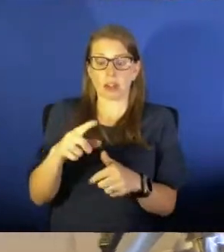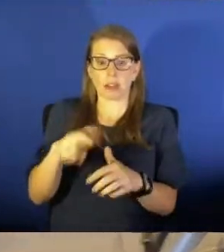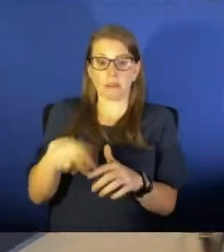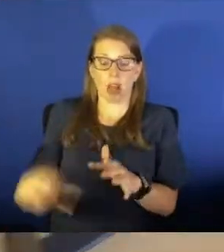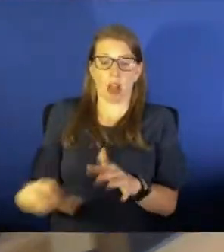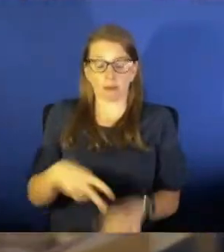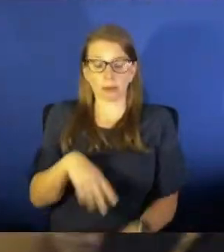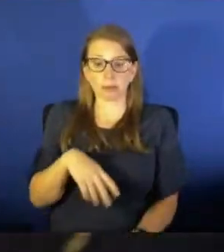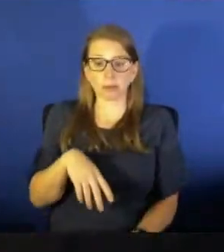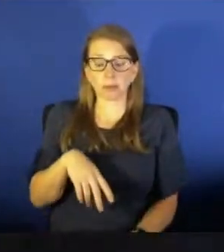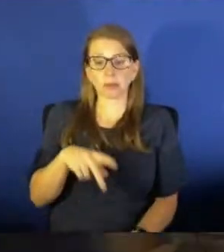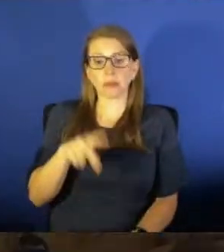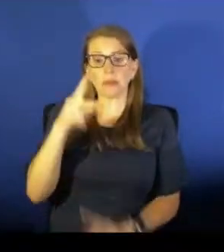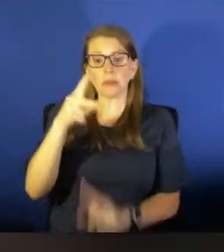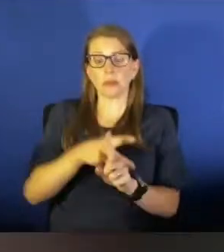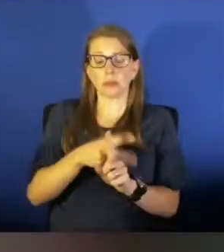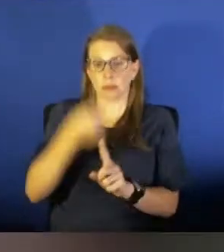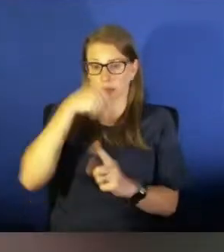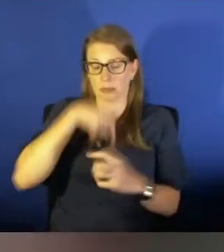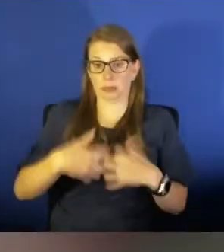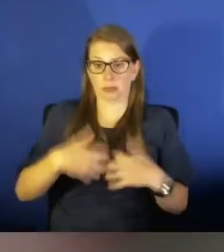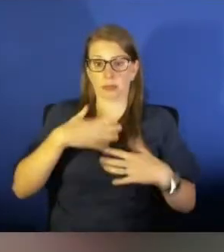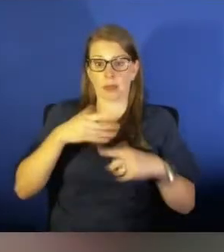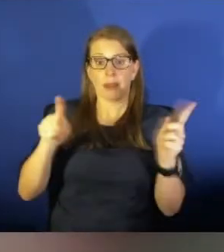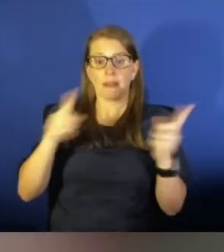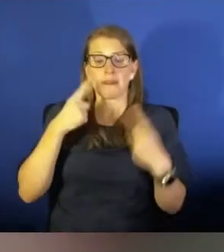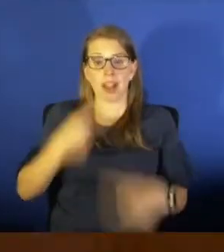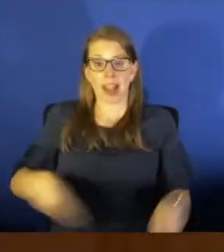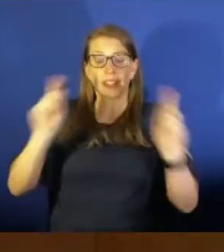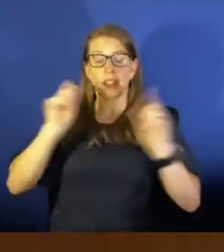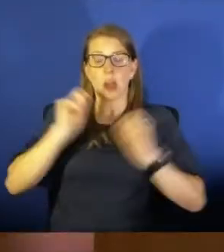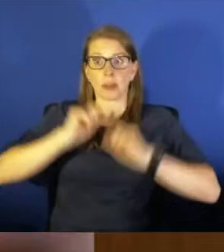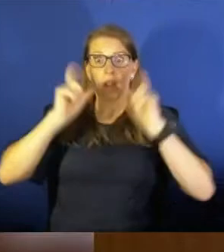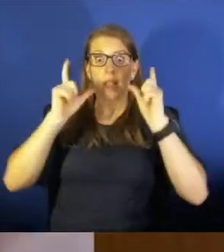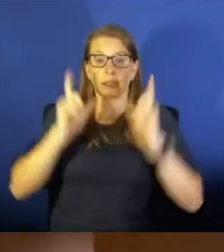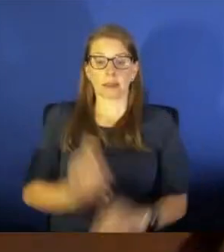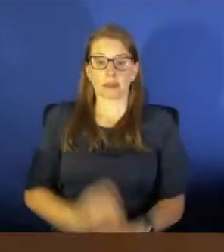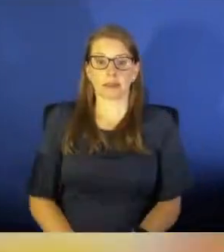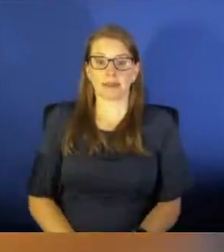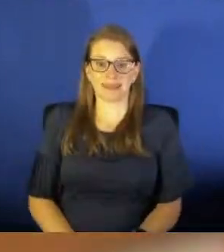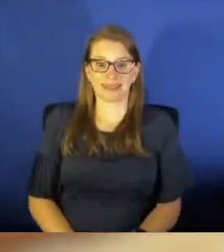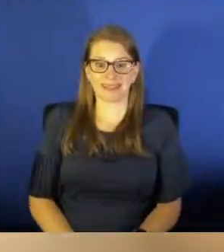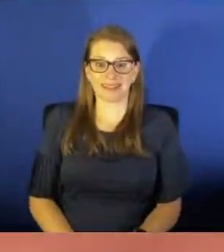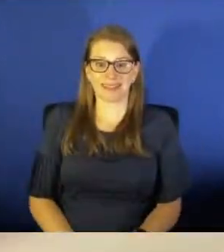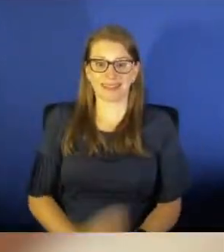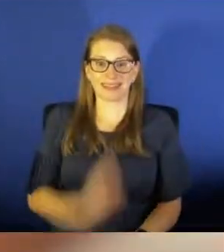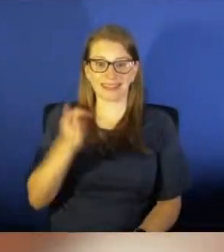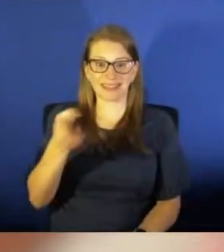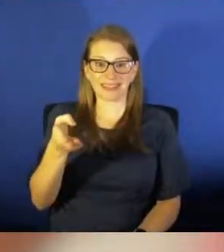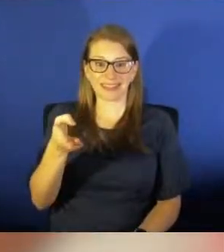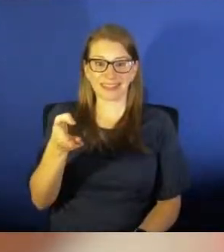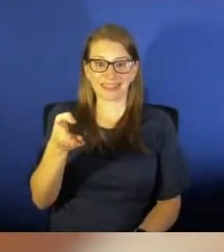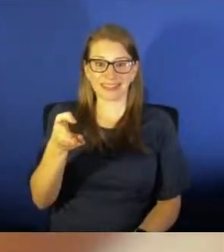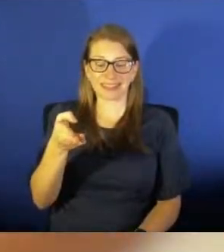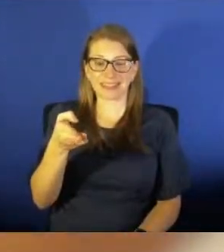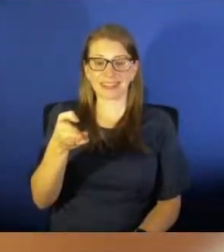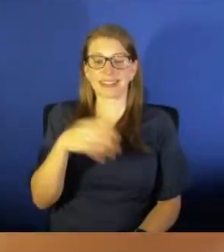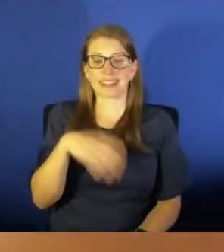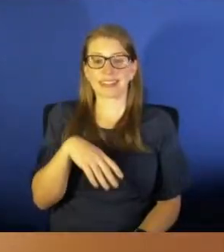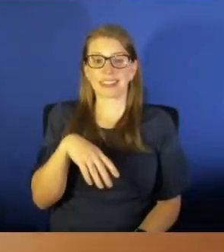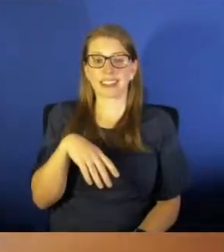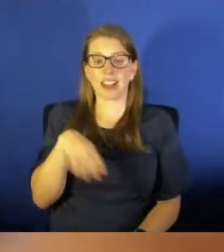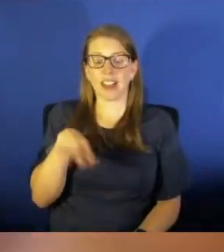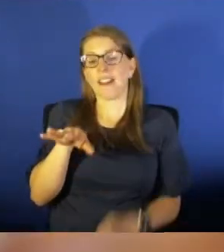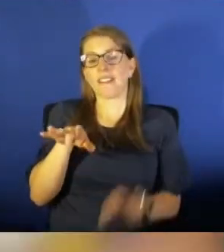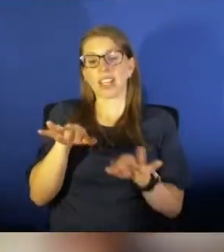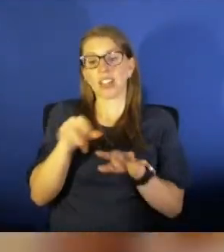months intubated, but finally opened her eyes. There she is. The loss of her fingers was